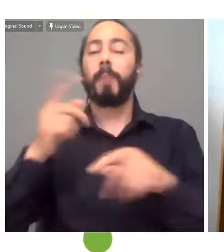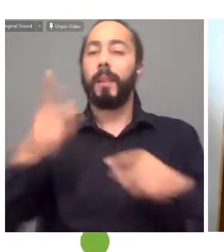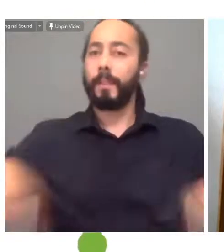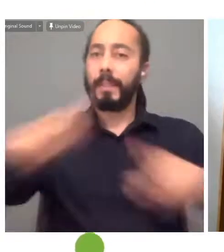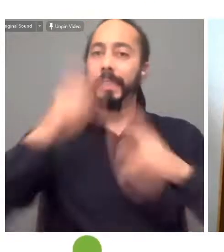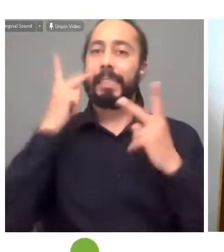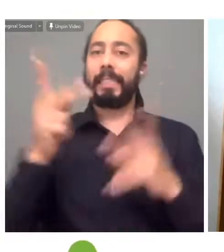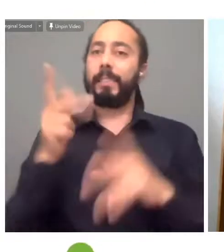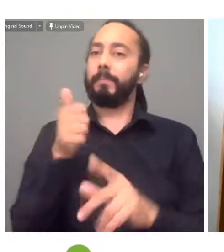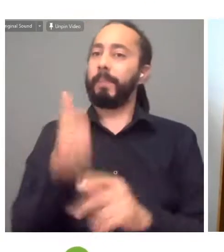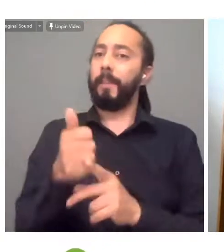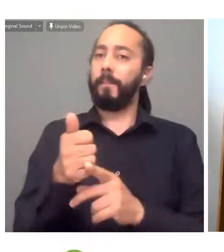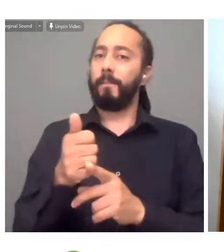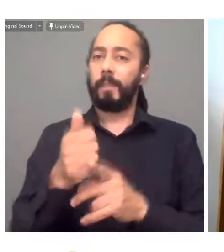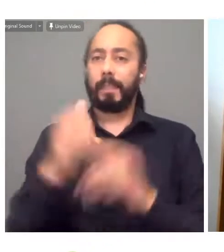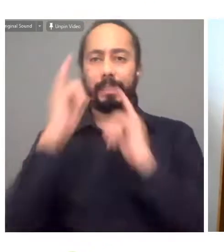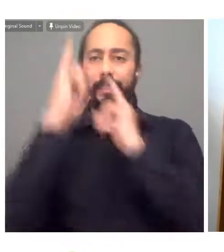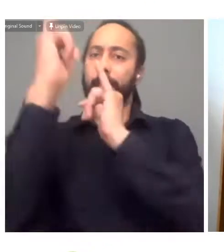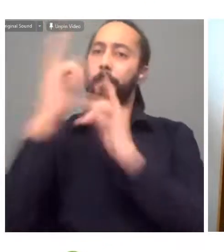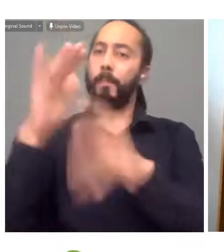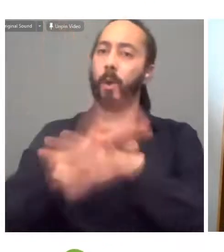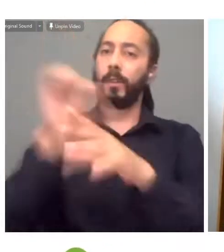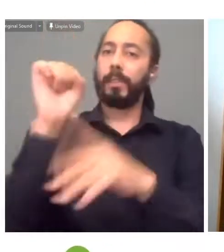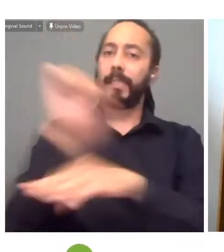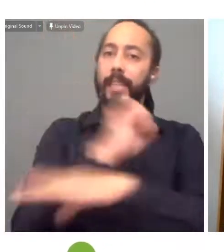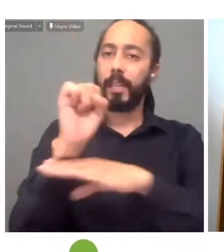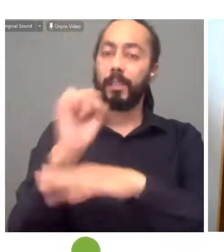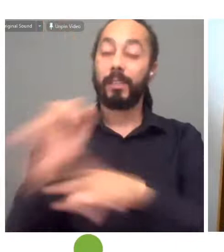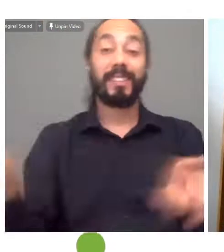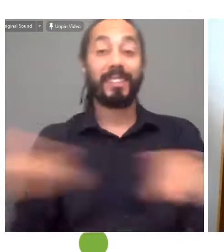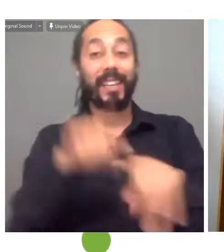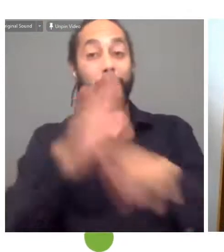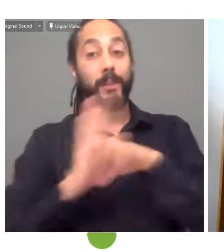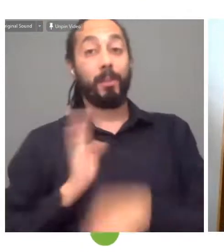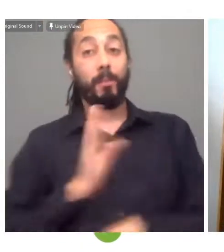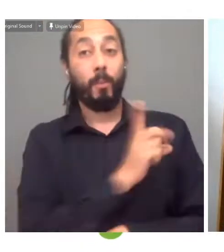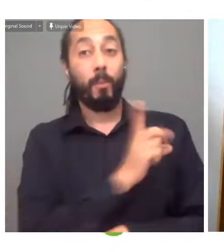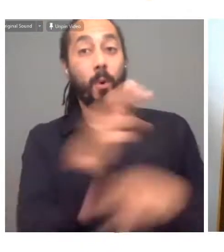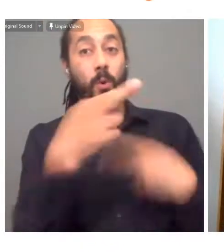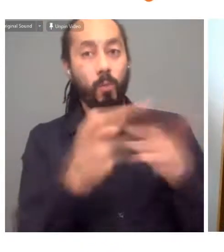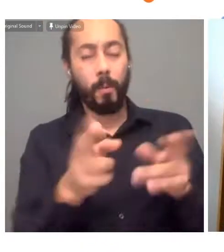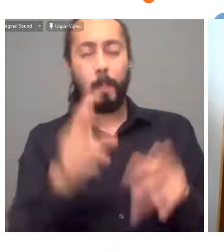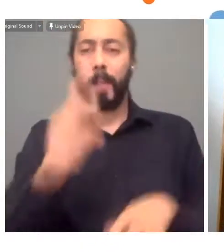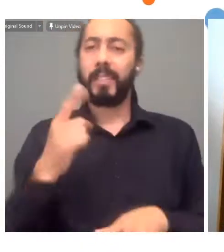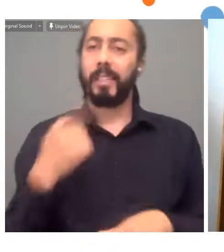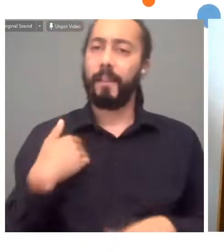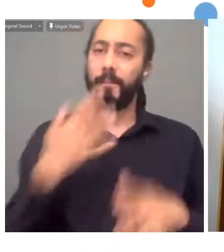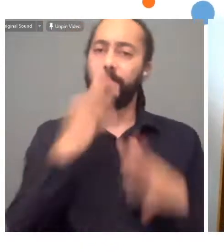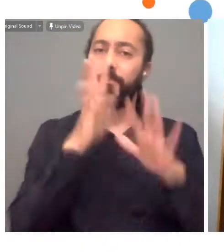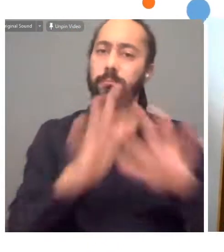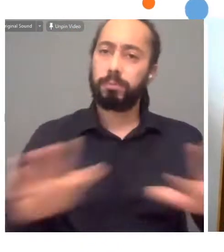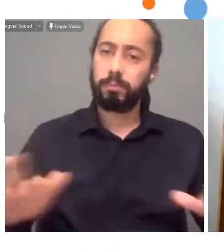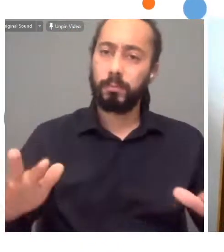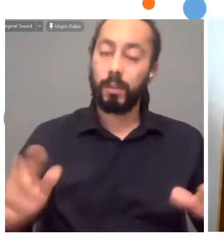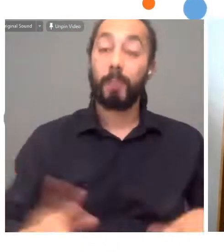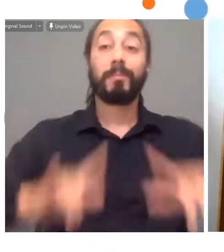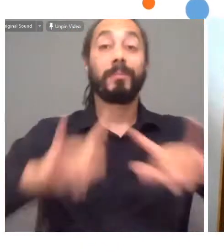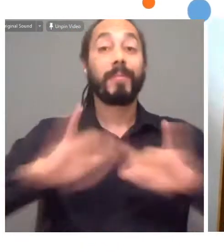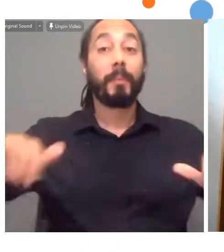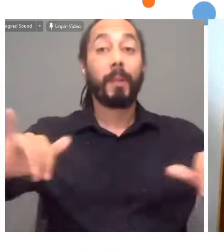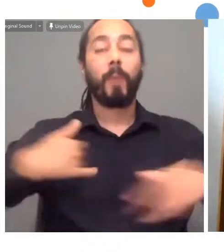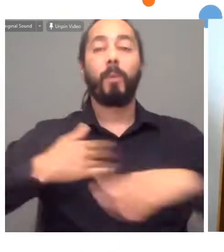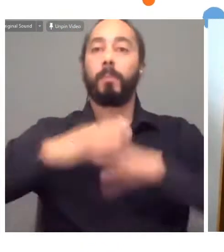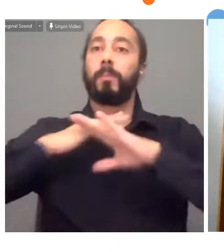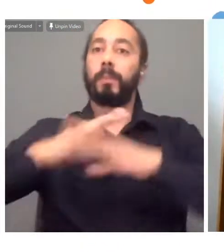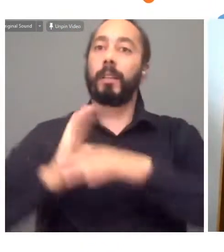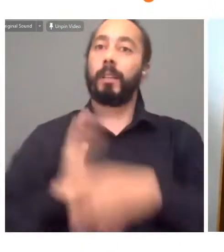and in the boardroom. And a future where we take bold action to protect our planet from climate change, because even when we've